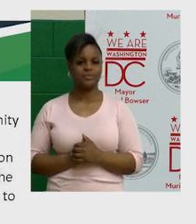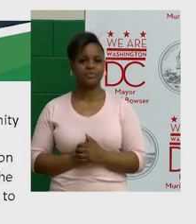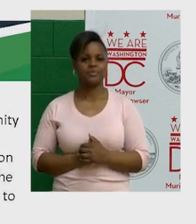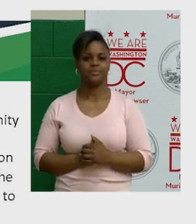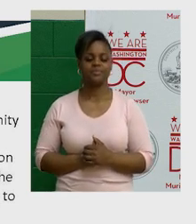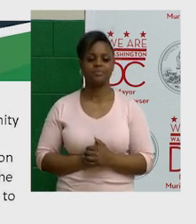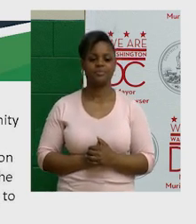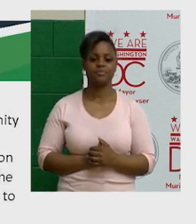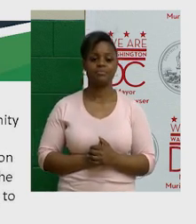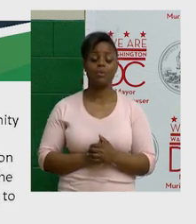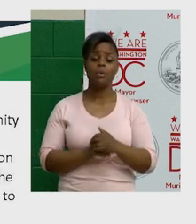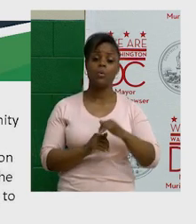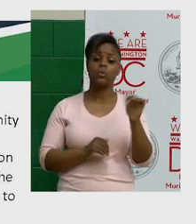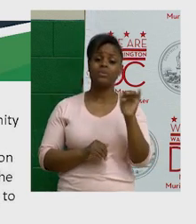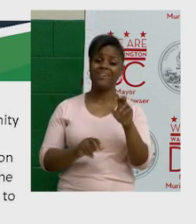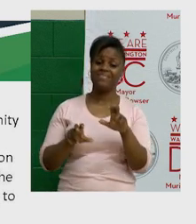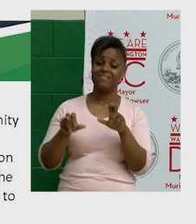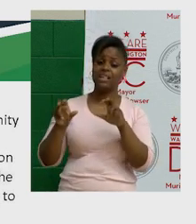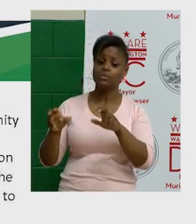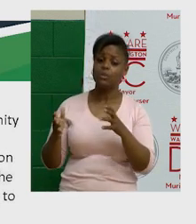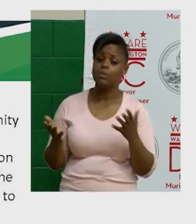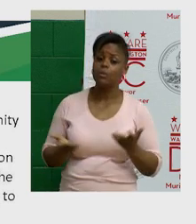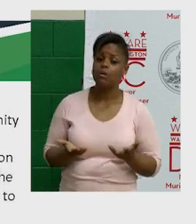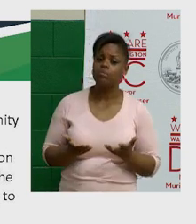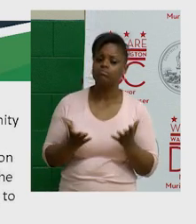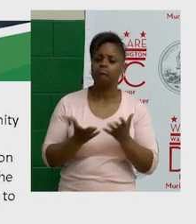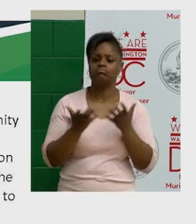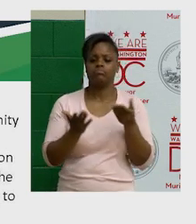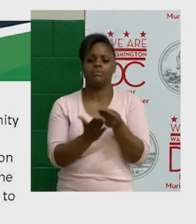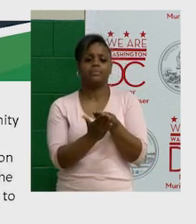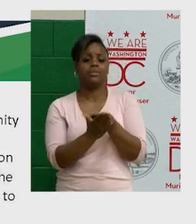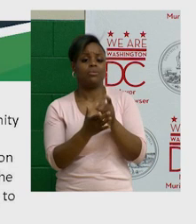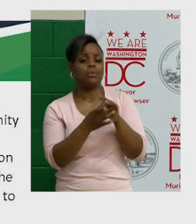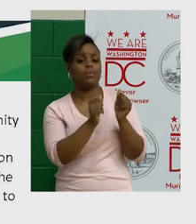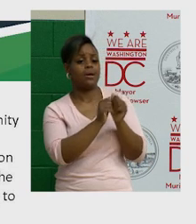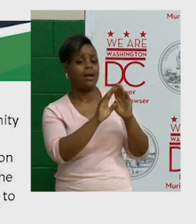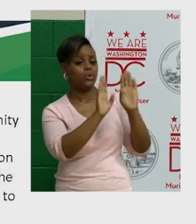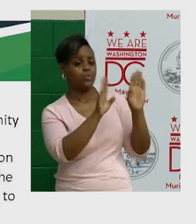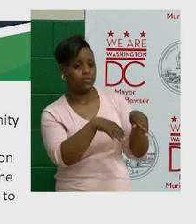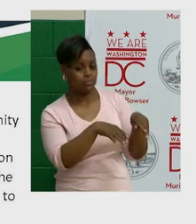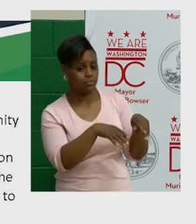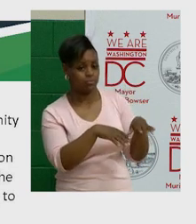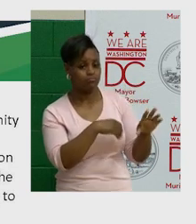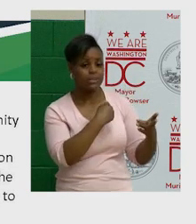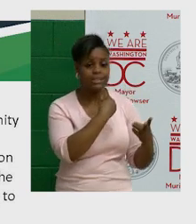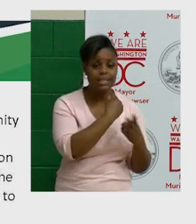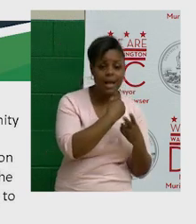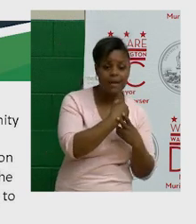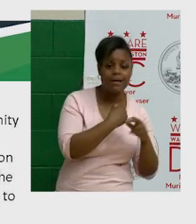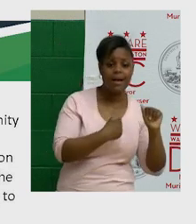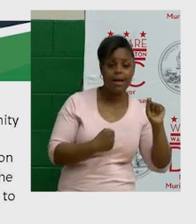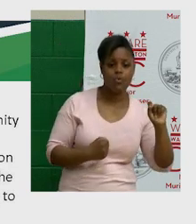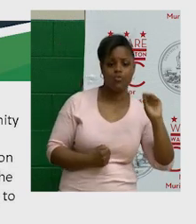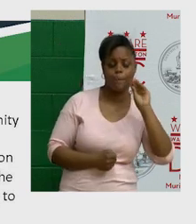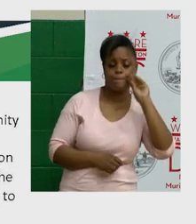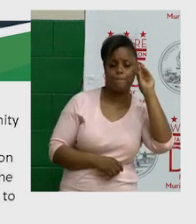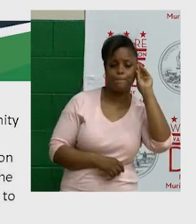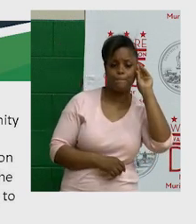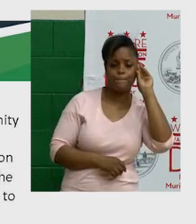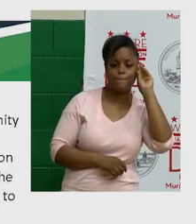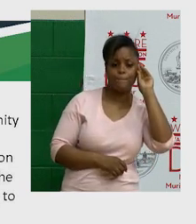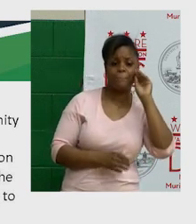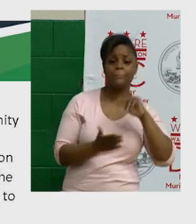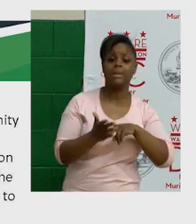We also invested a significant amount of money in housing, in our Safe at Home program, to make sure that our seniors are able to